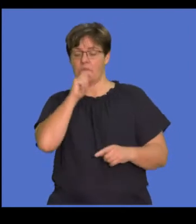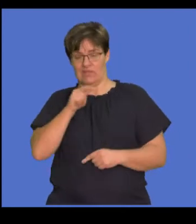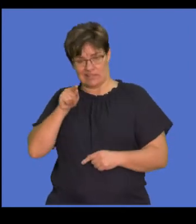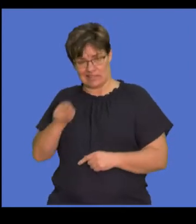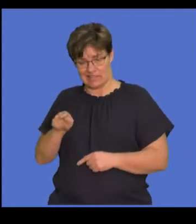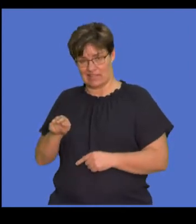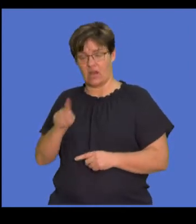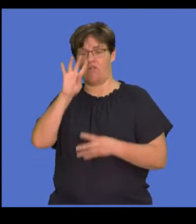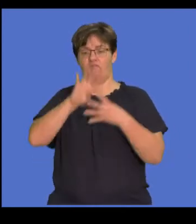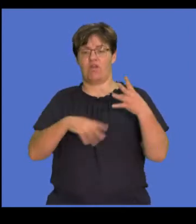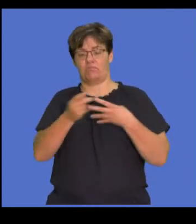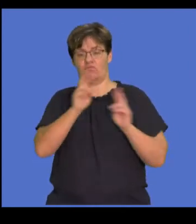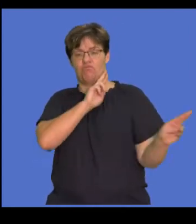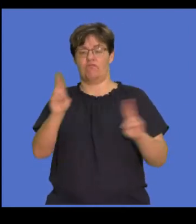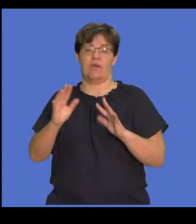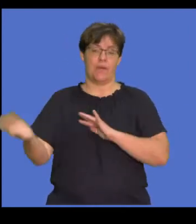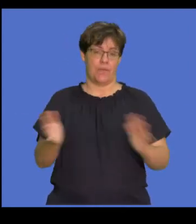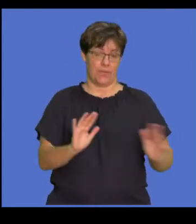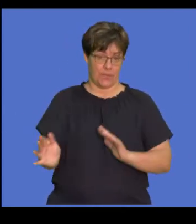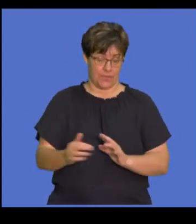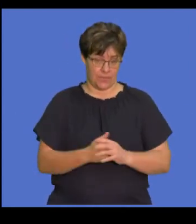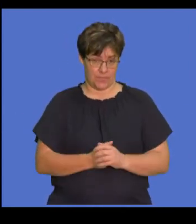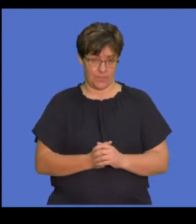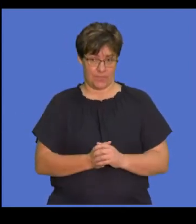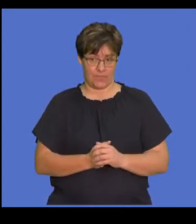that you are using as your frame of reference.